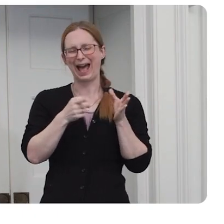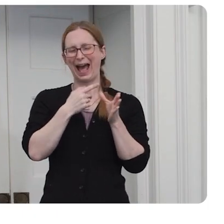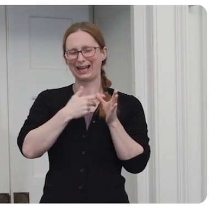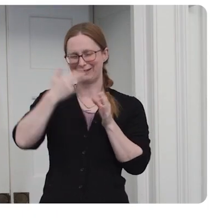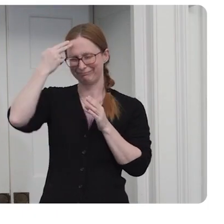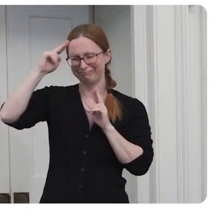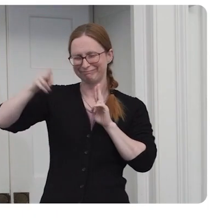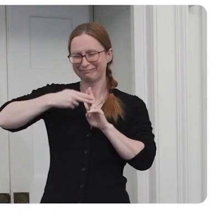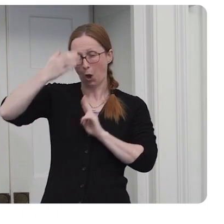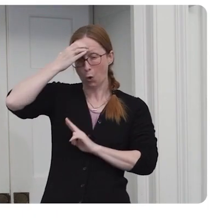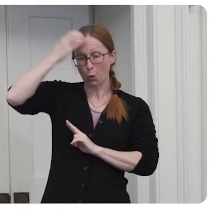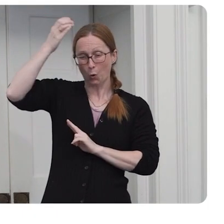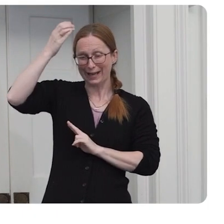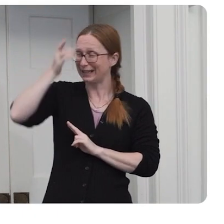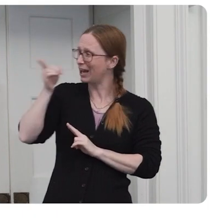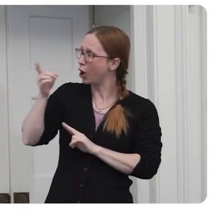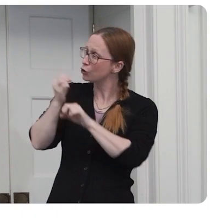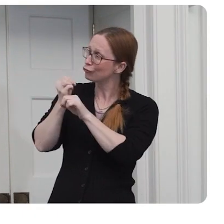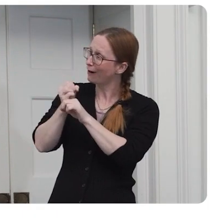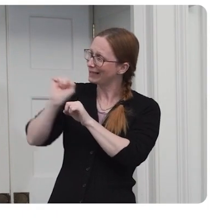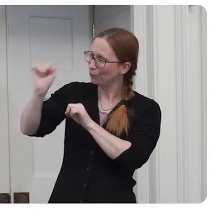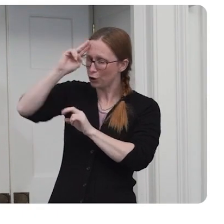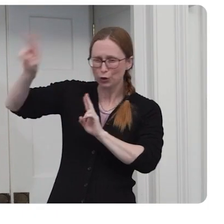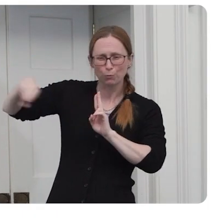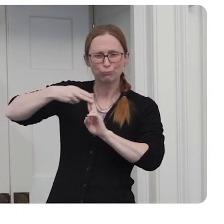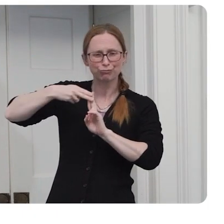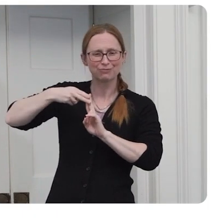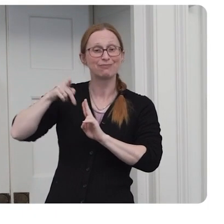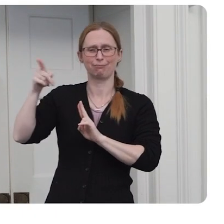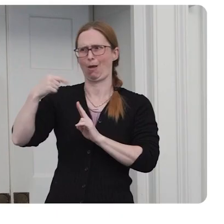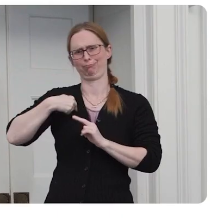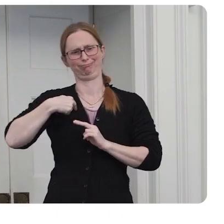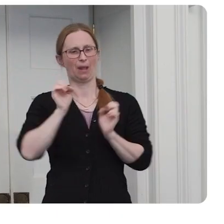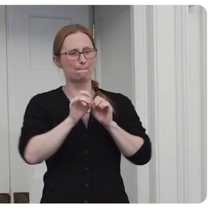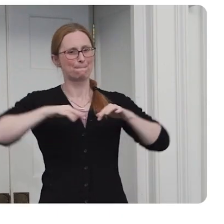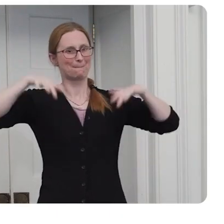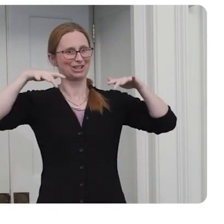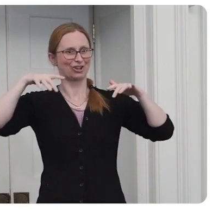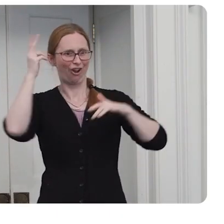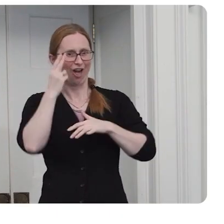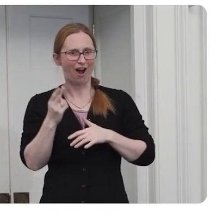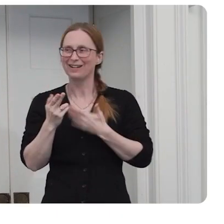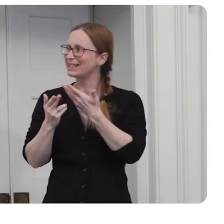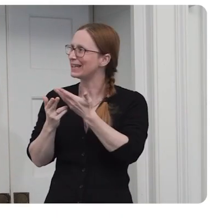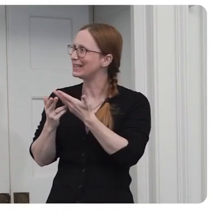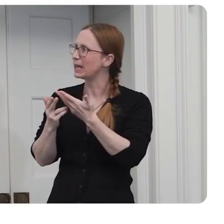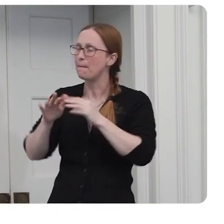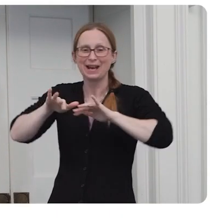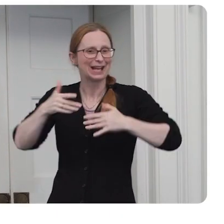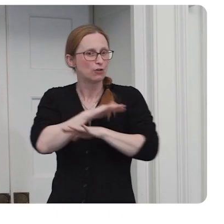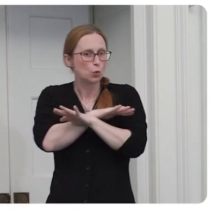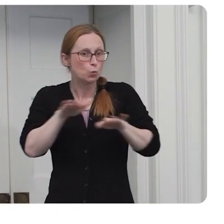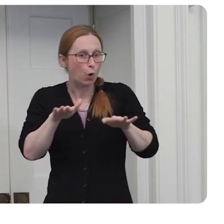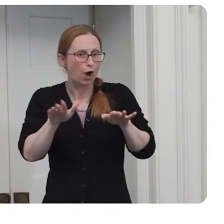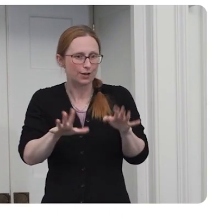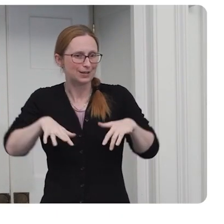liked to be called Queen. Grace, what name would you like to be called? Magic artist. Yeah. Is